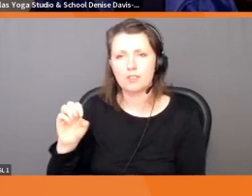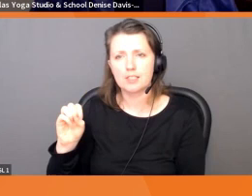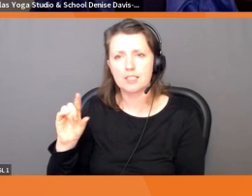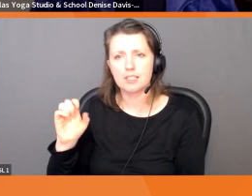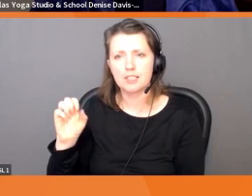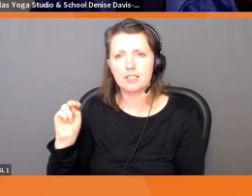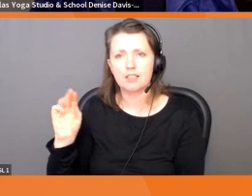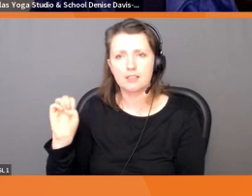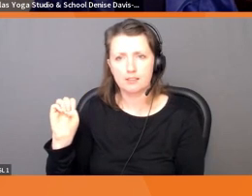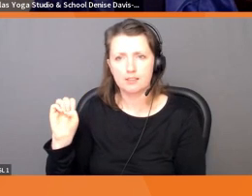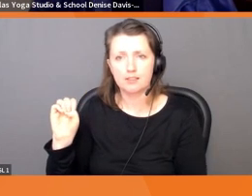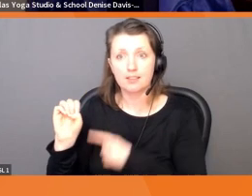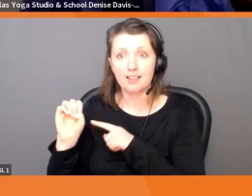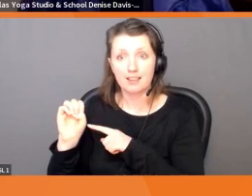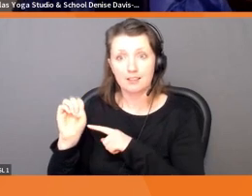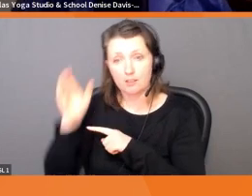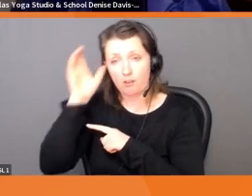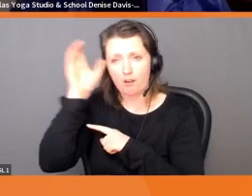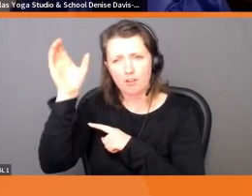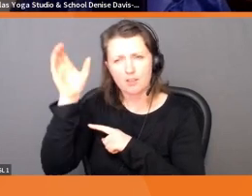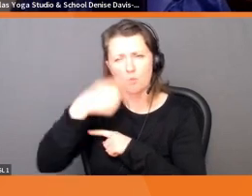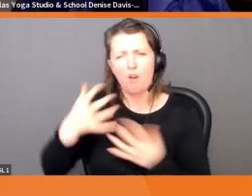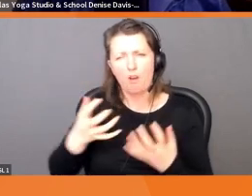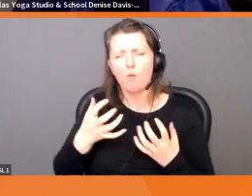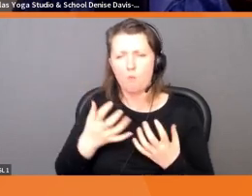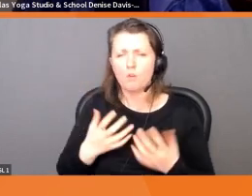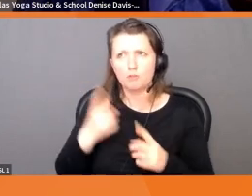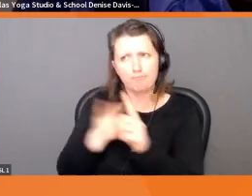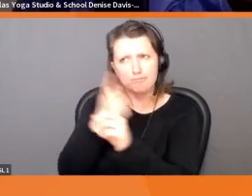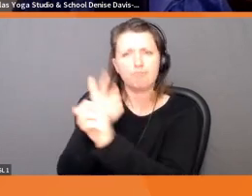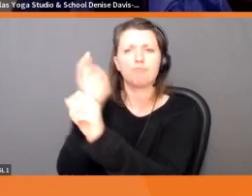having resilience. This is a piece by Rising Appalachia,